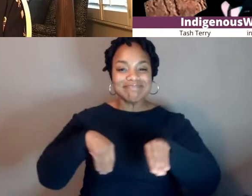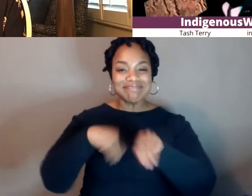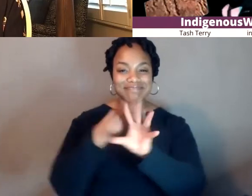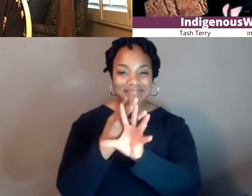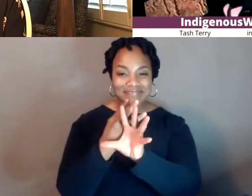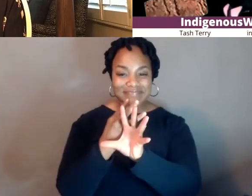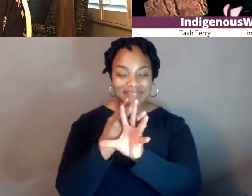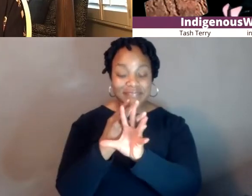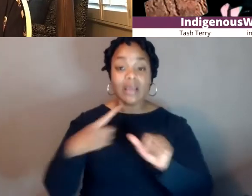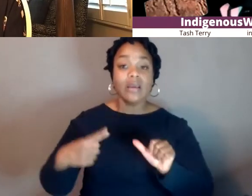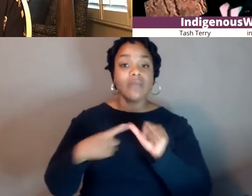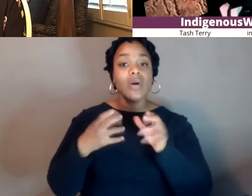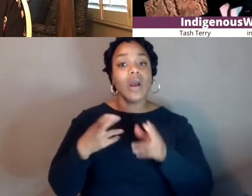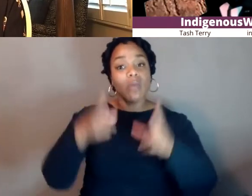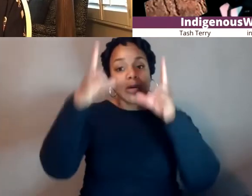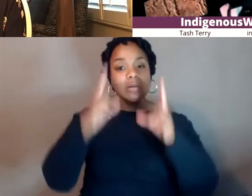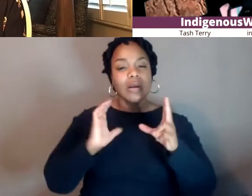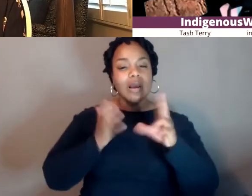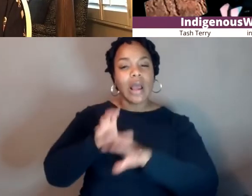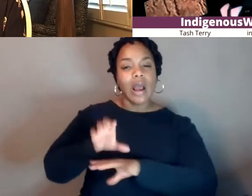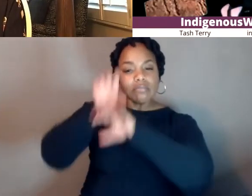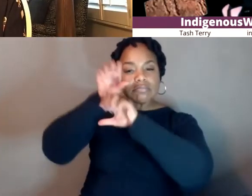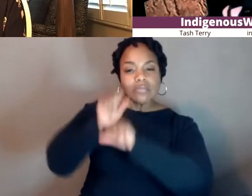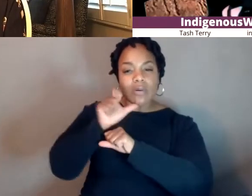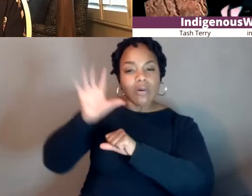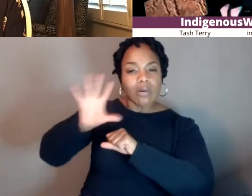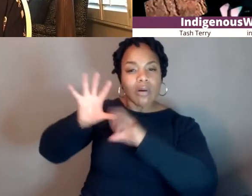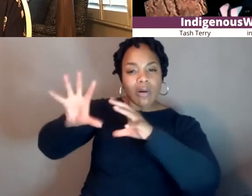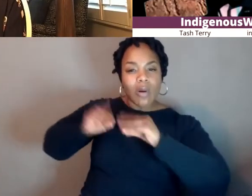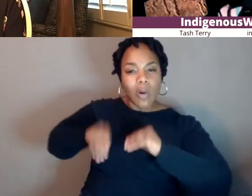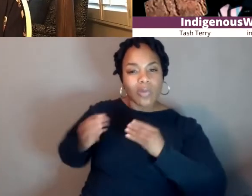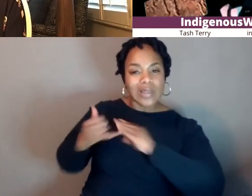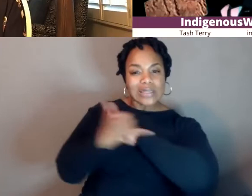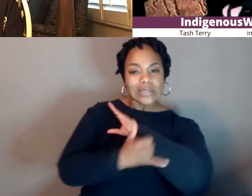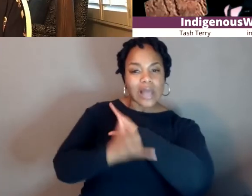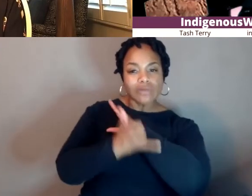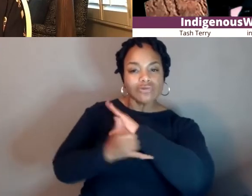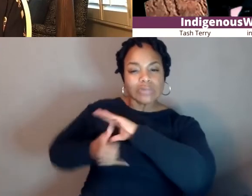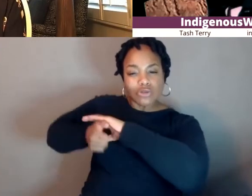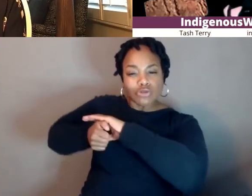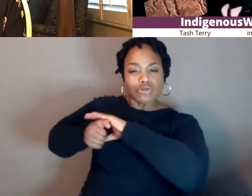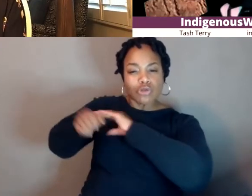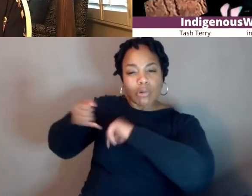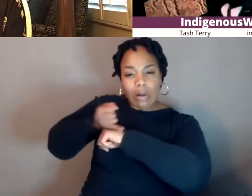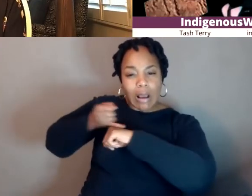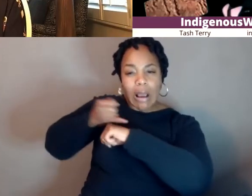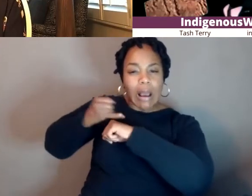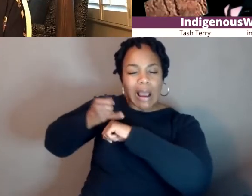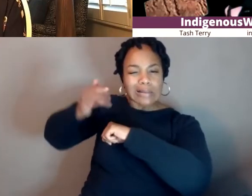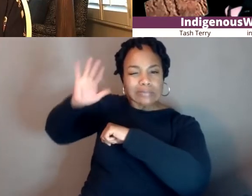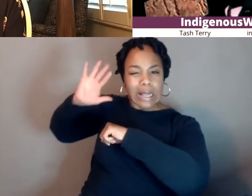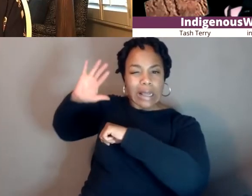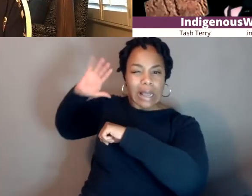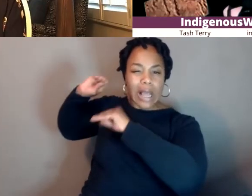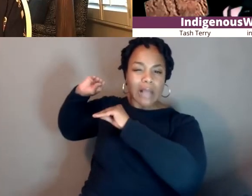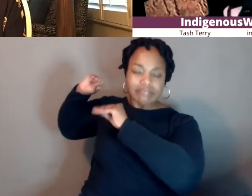by acknowledging the traditional owners of the country throughout Turtle Island and pay respect to our elders, past